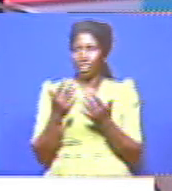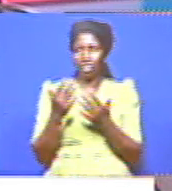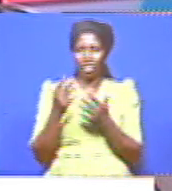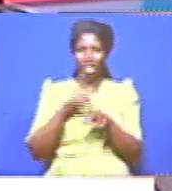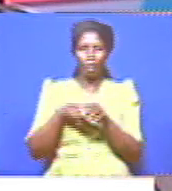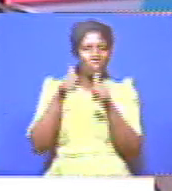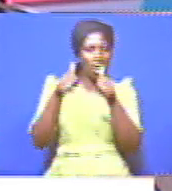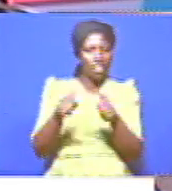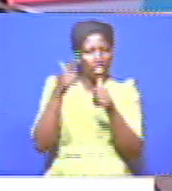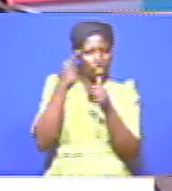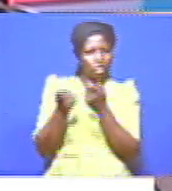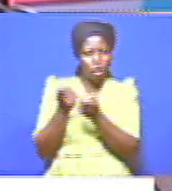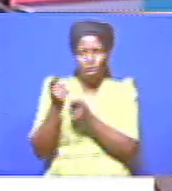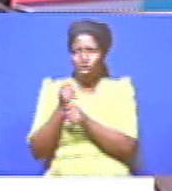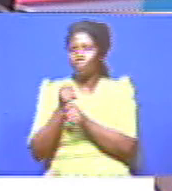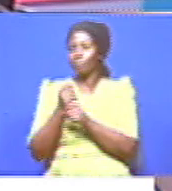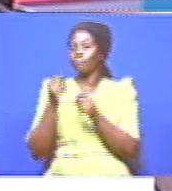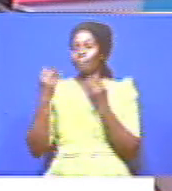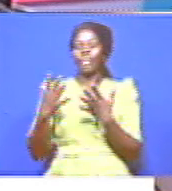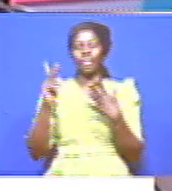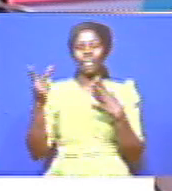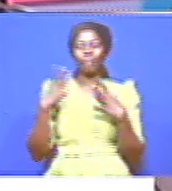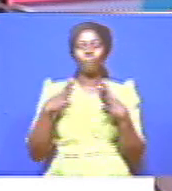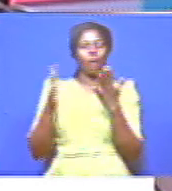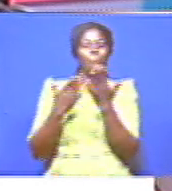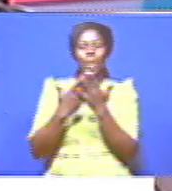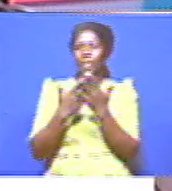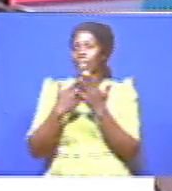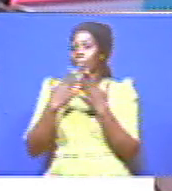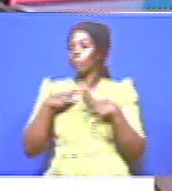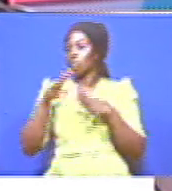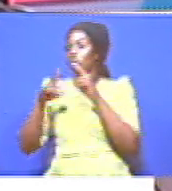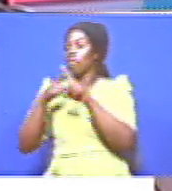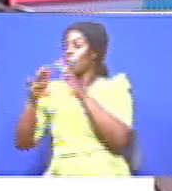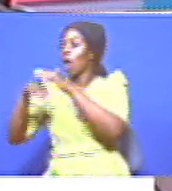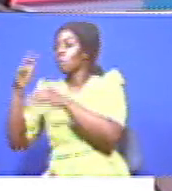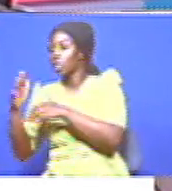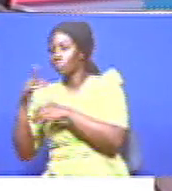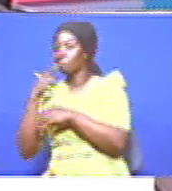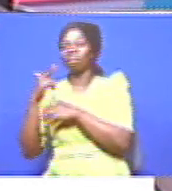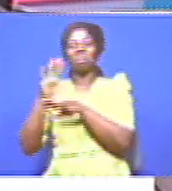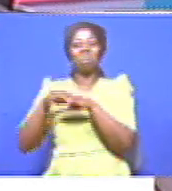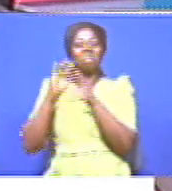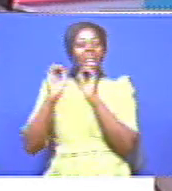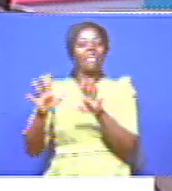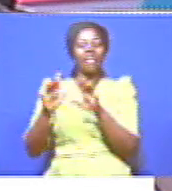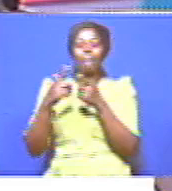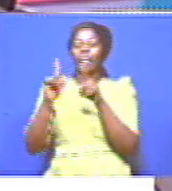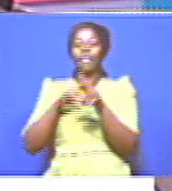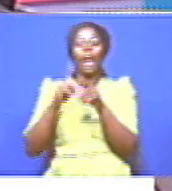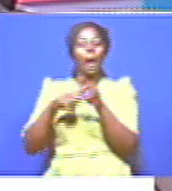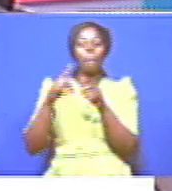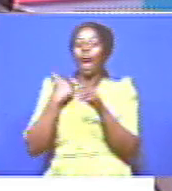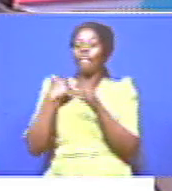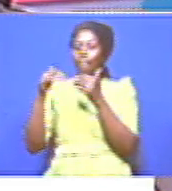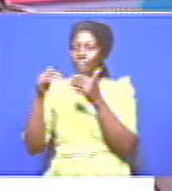who are applying. Mm-hmm. So people really, just from outside, they say it's not good to work, mm-hmm. but the number of applications, when you look, there mm-hmm. are people who have got the passion to work, yes.